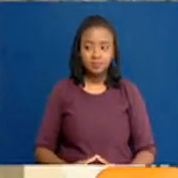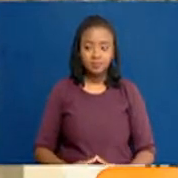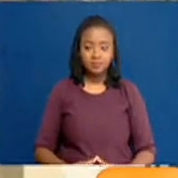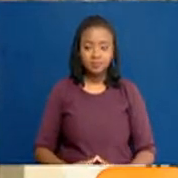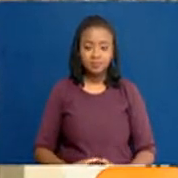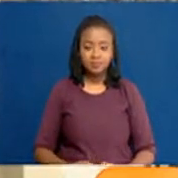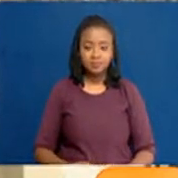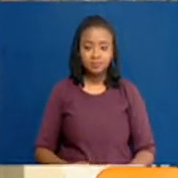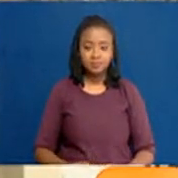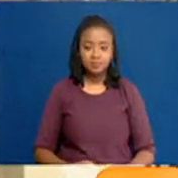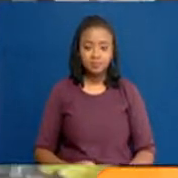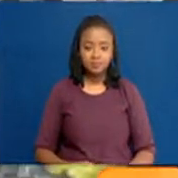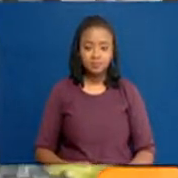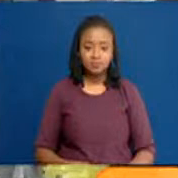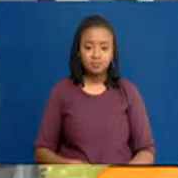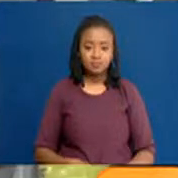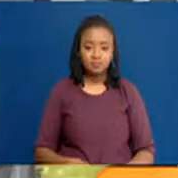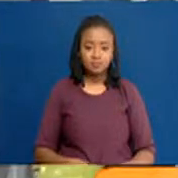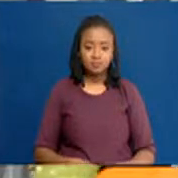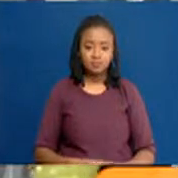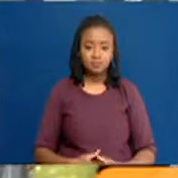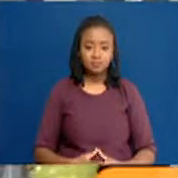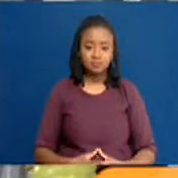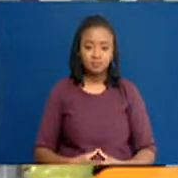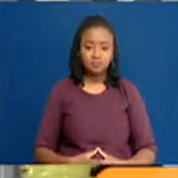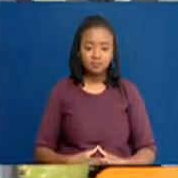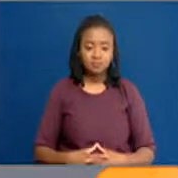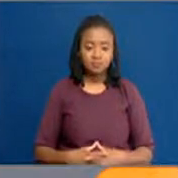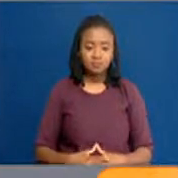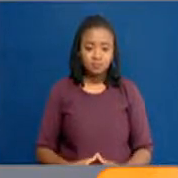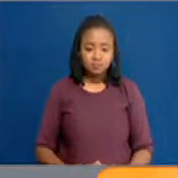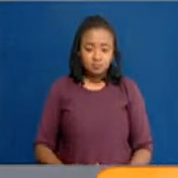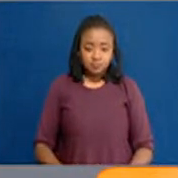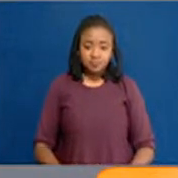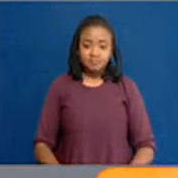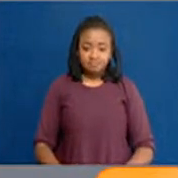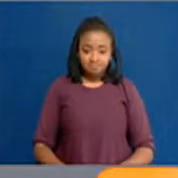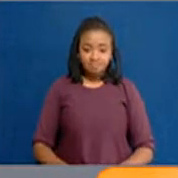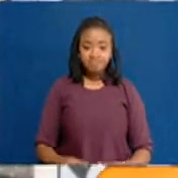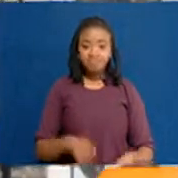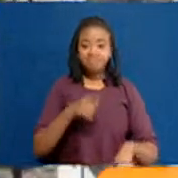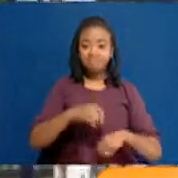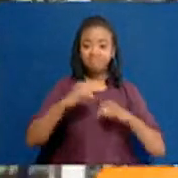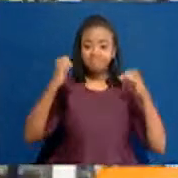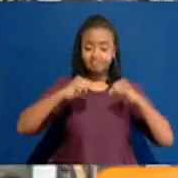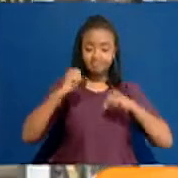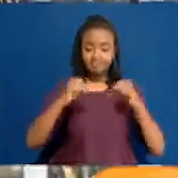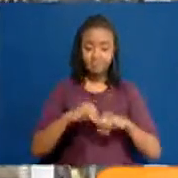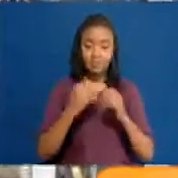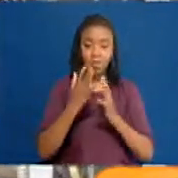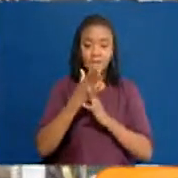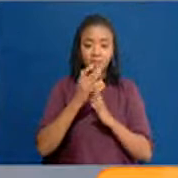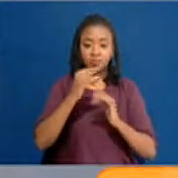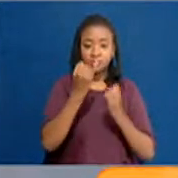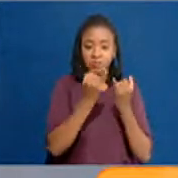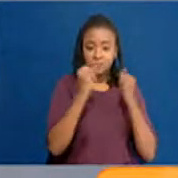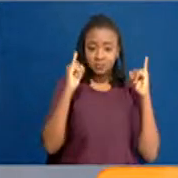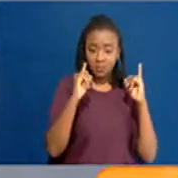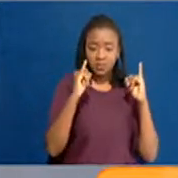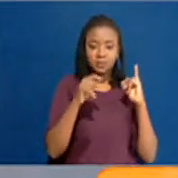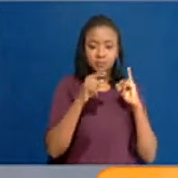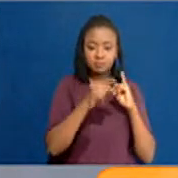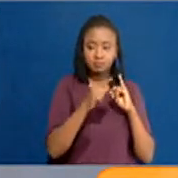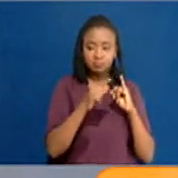The uncertainty surrounding the power purchase agreement deal between independent power producers and the